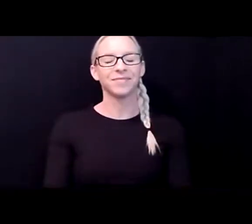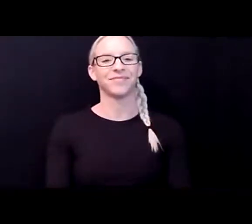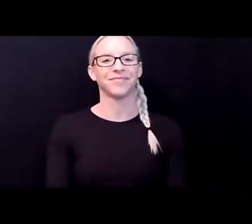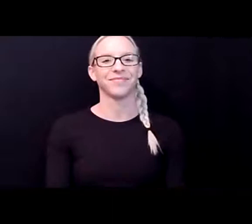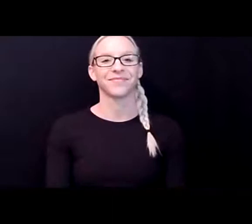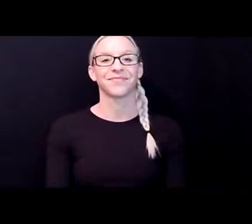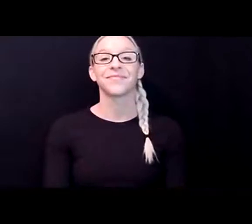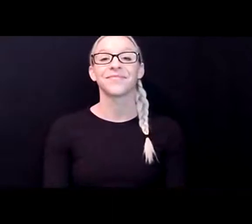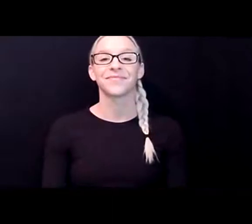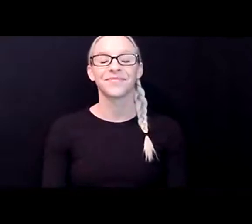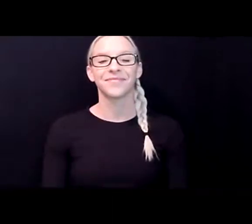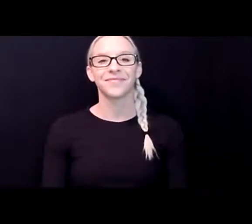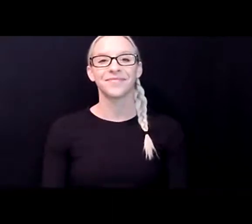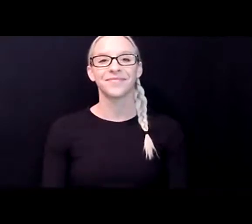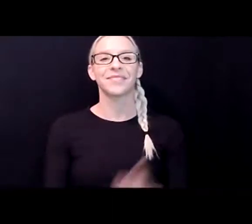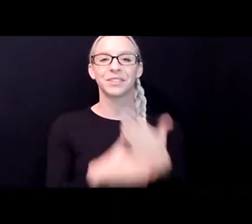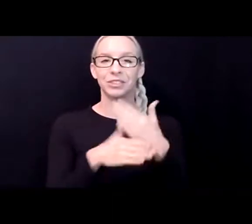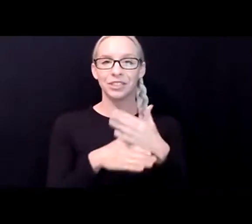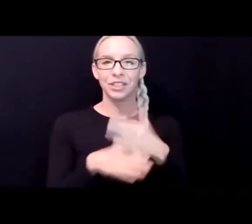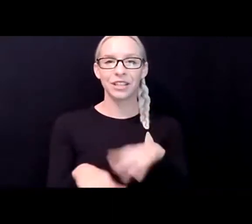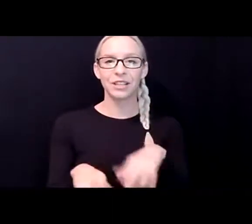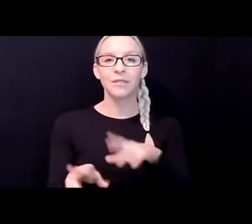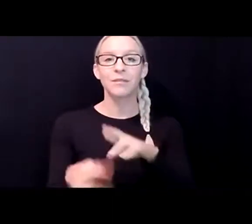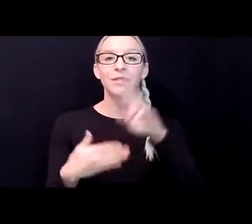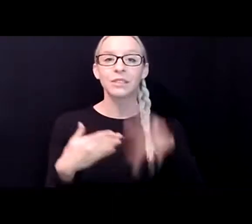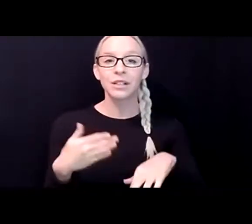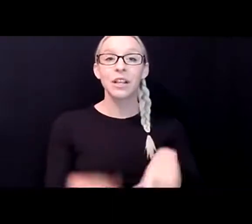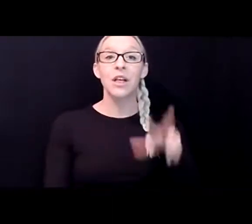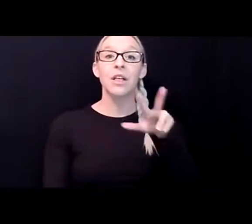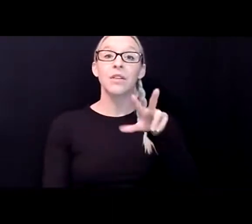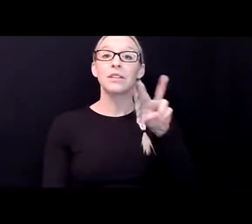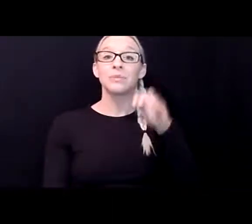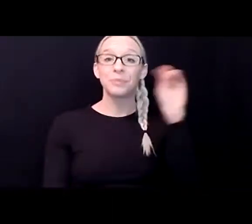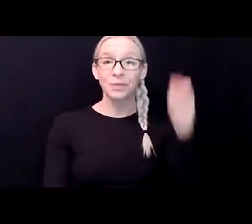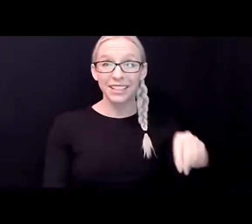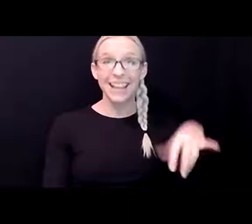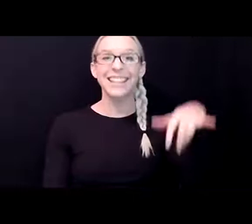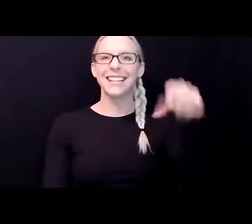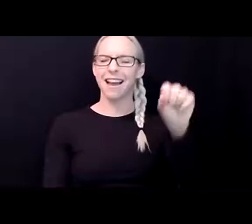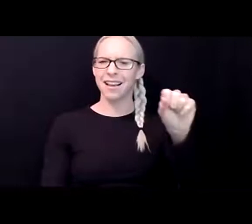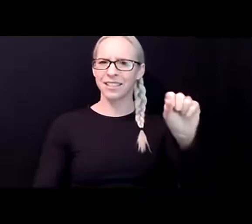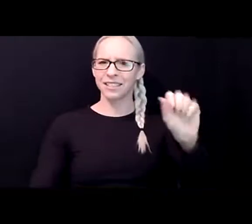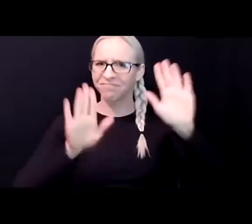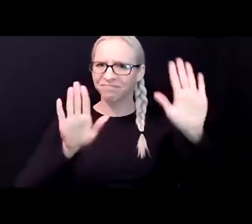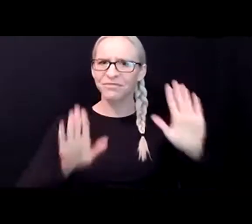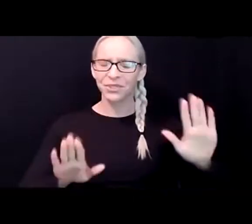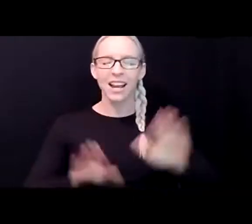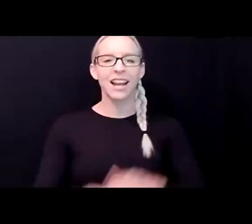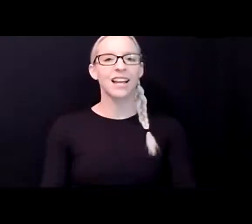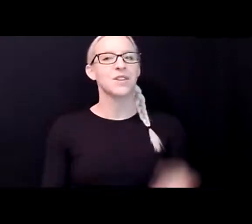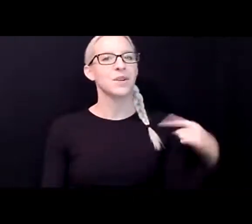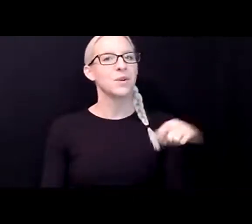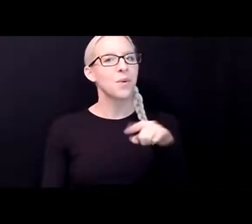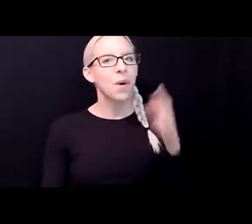here and share that. So that's great. So 32% yes. So that's great. You'll get some insight and maybe